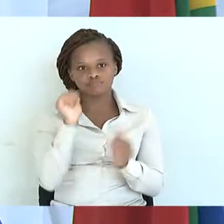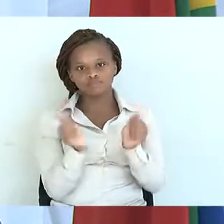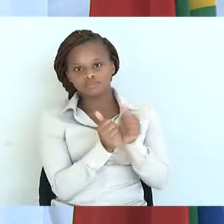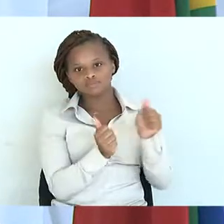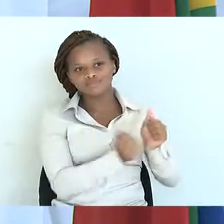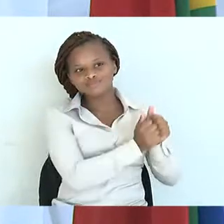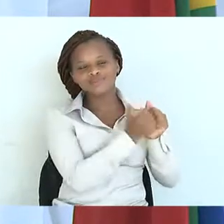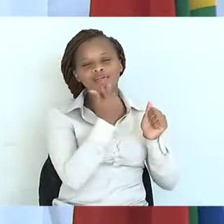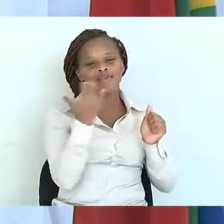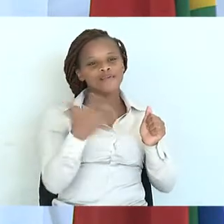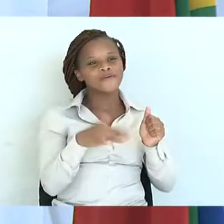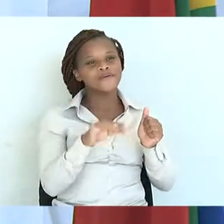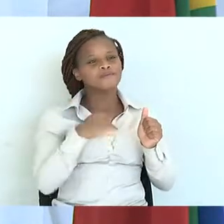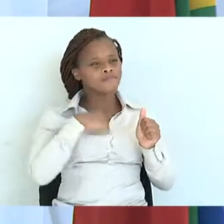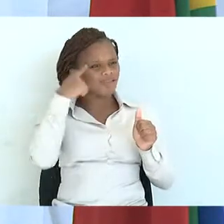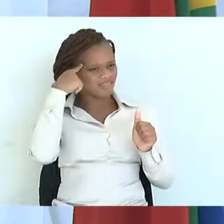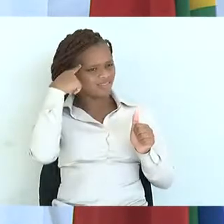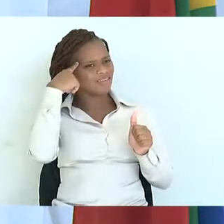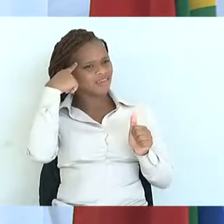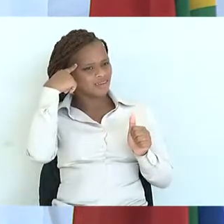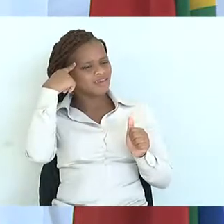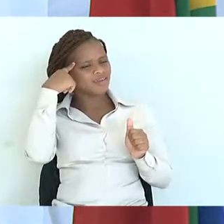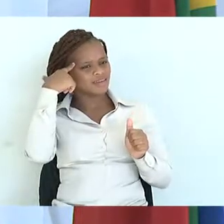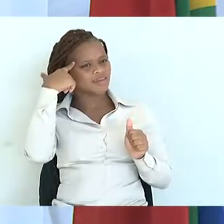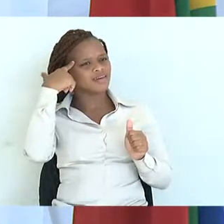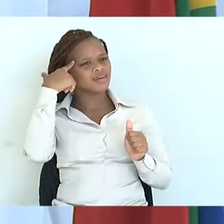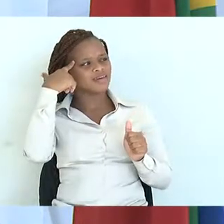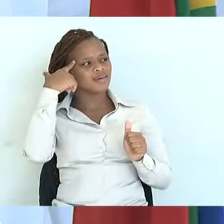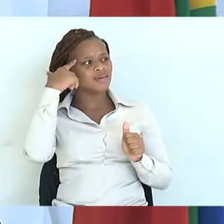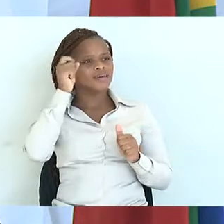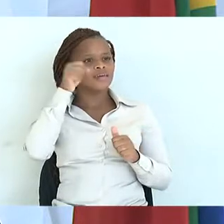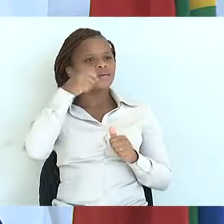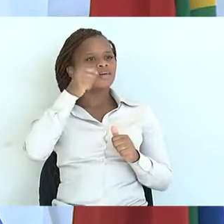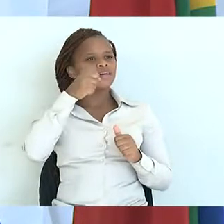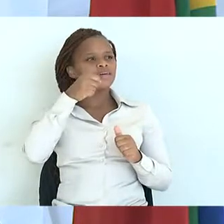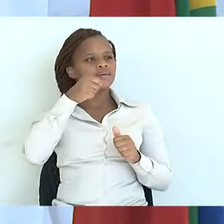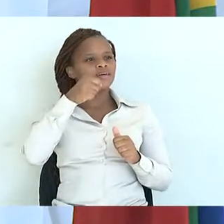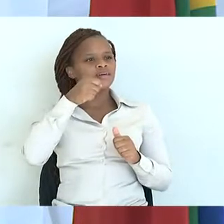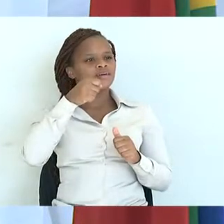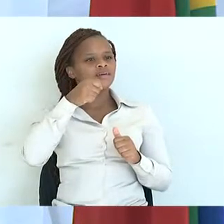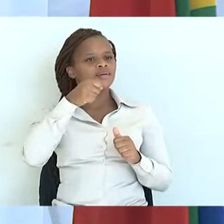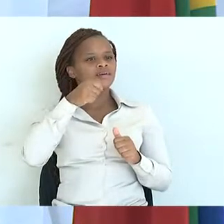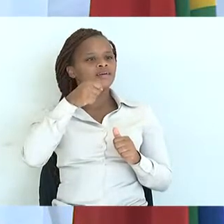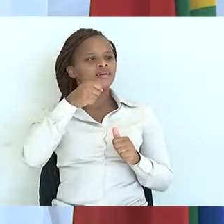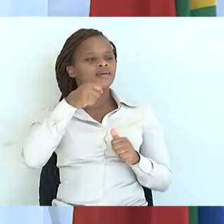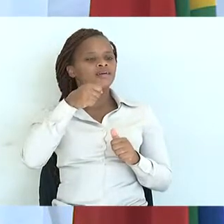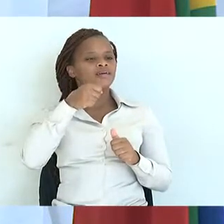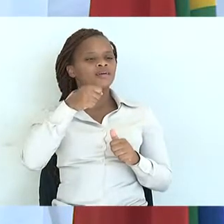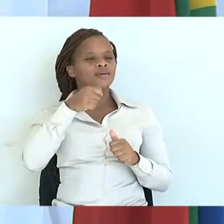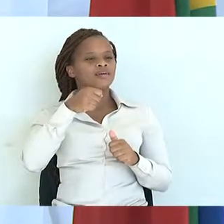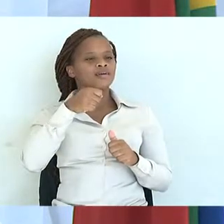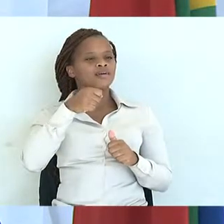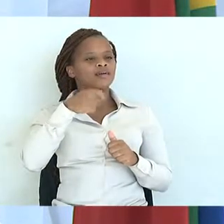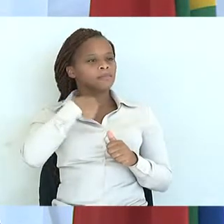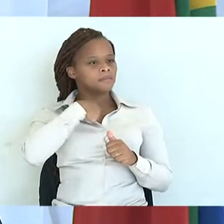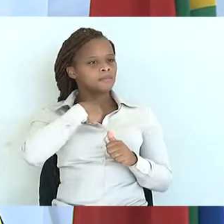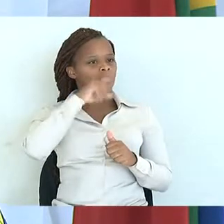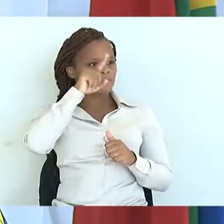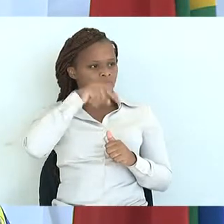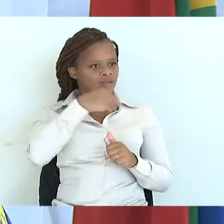I think it will be amiss of me if I don't